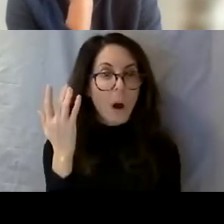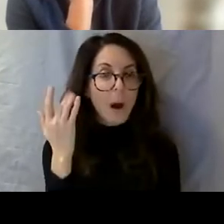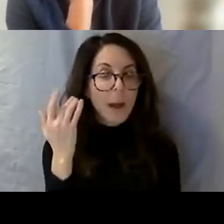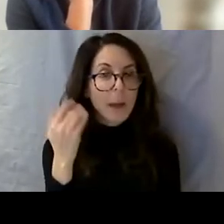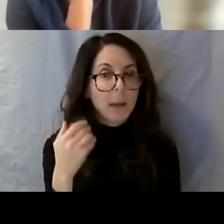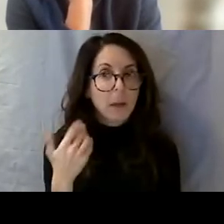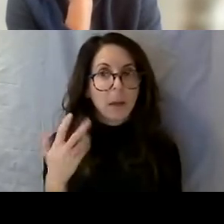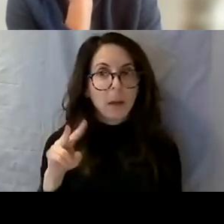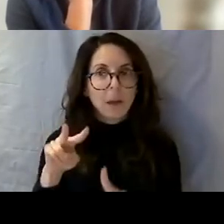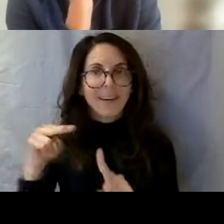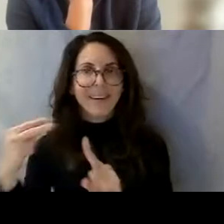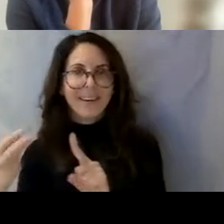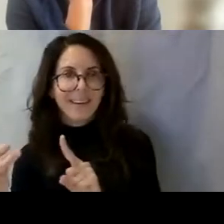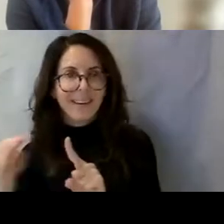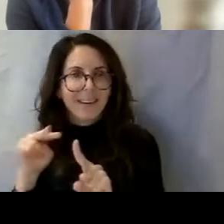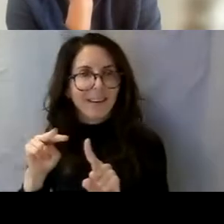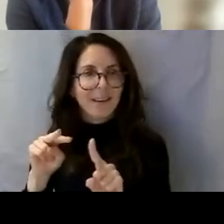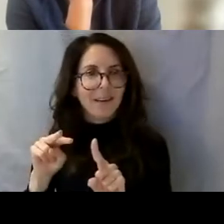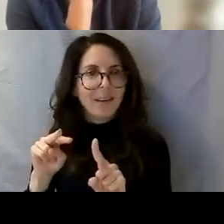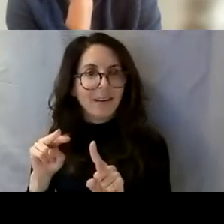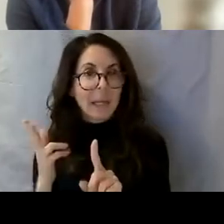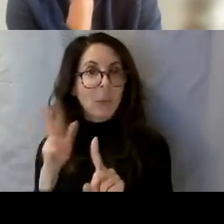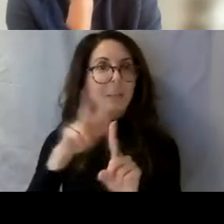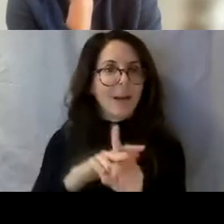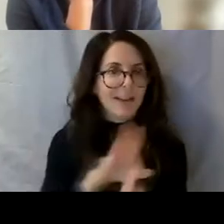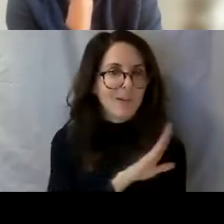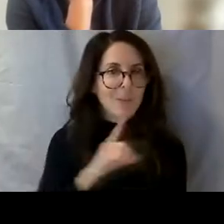other perspectives that are going to enrich the